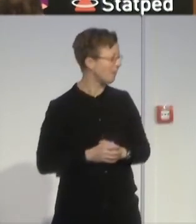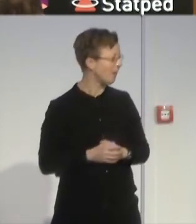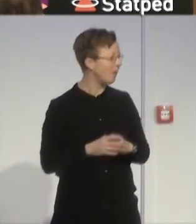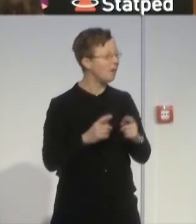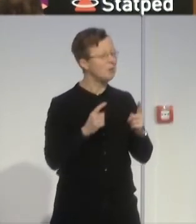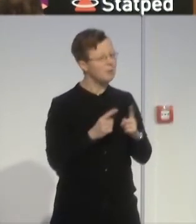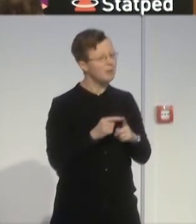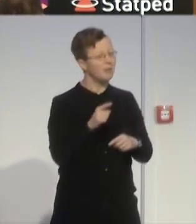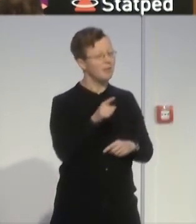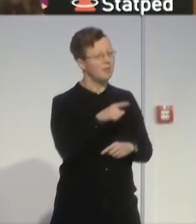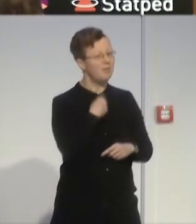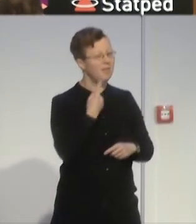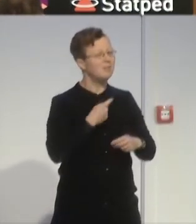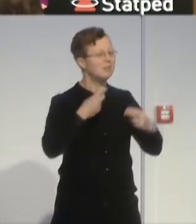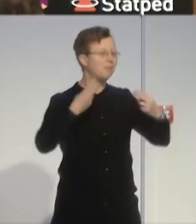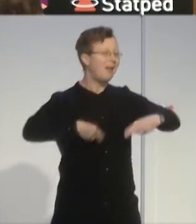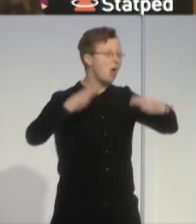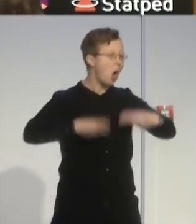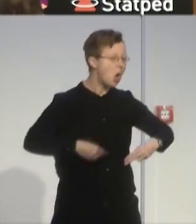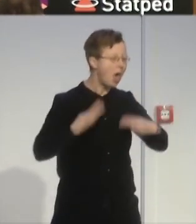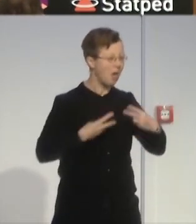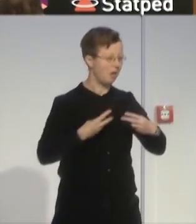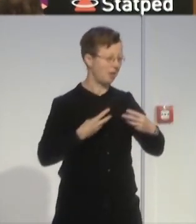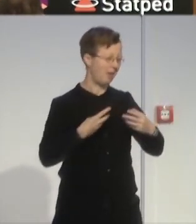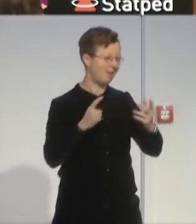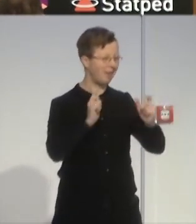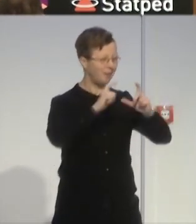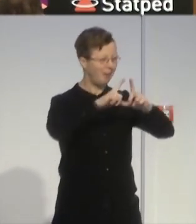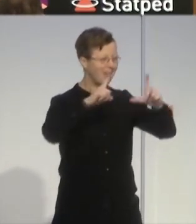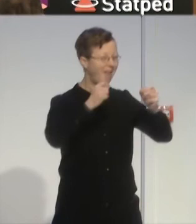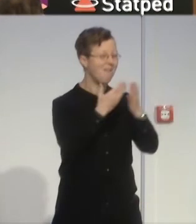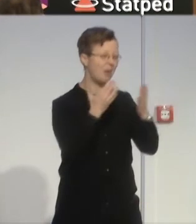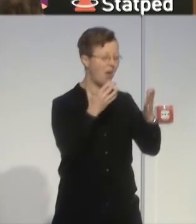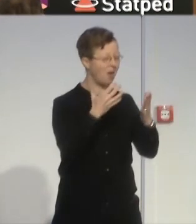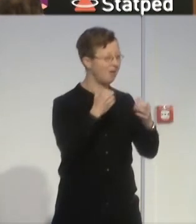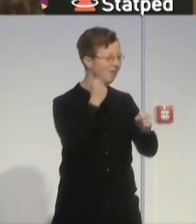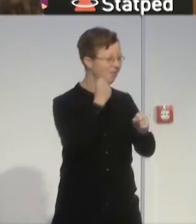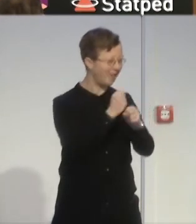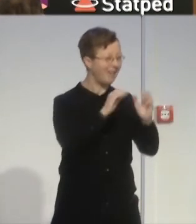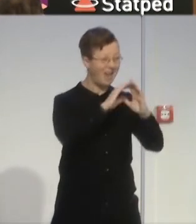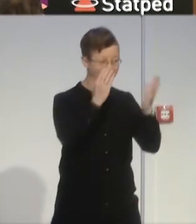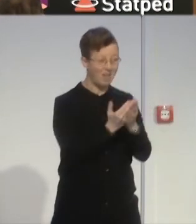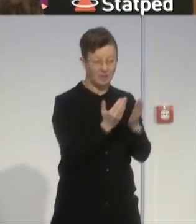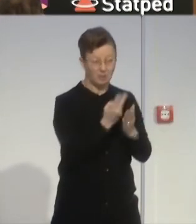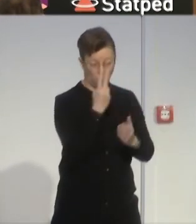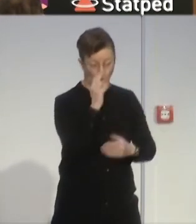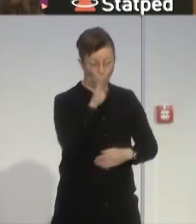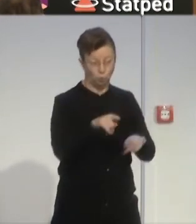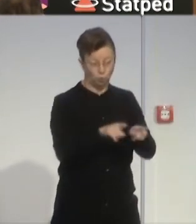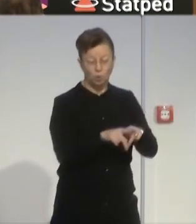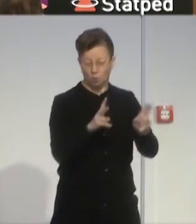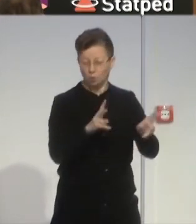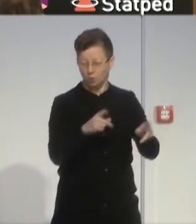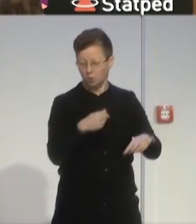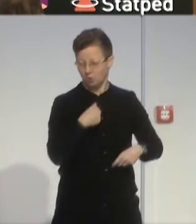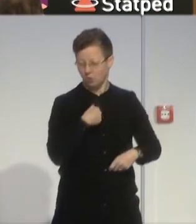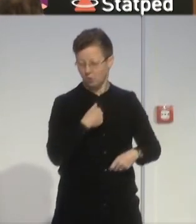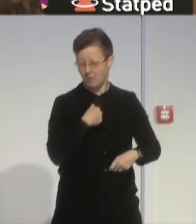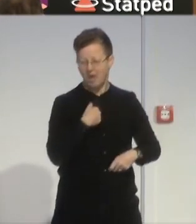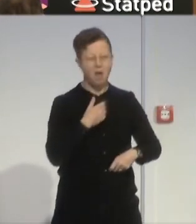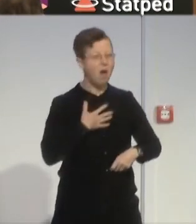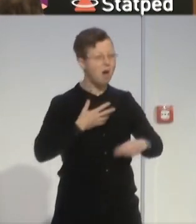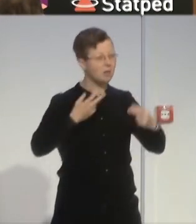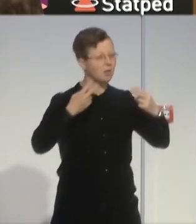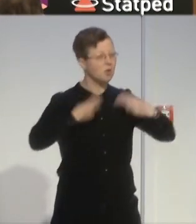But we are role-playing an image from reality. It looked exactly like this. And I am in the role of the